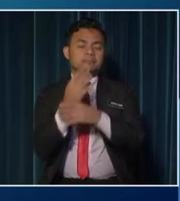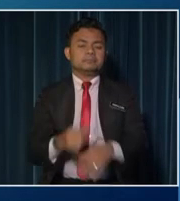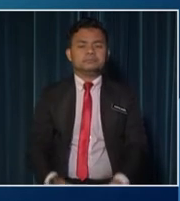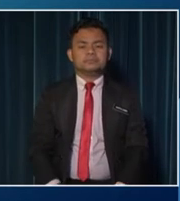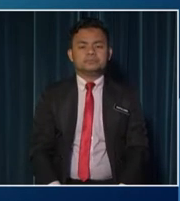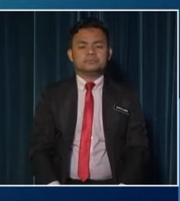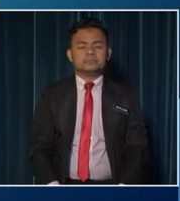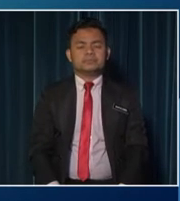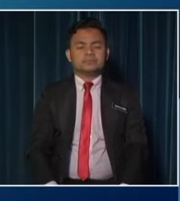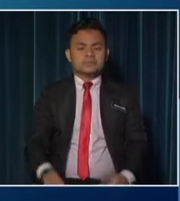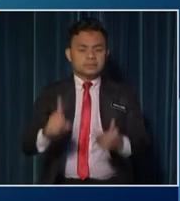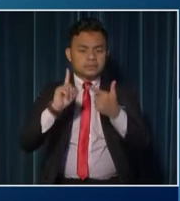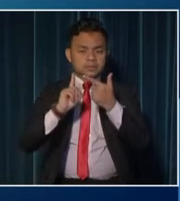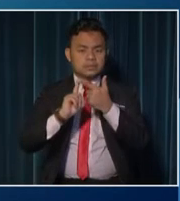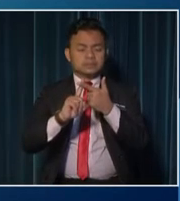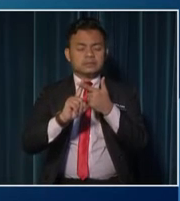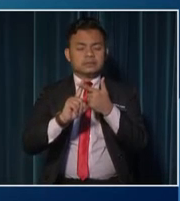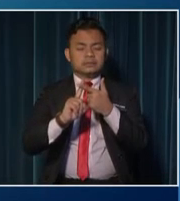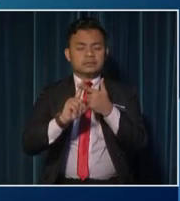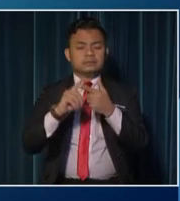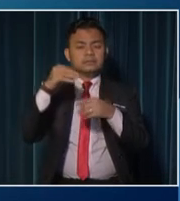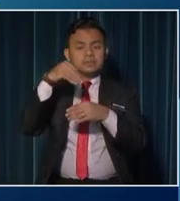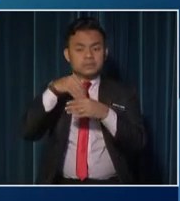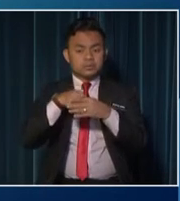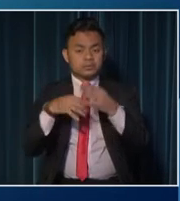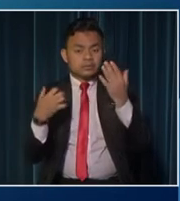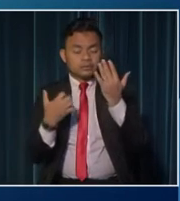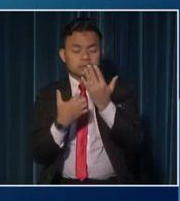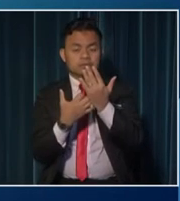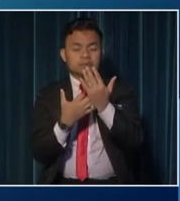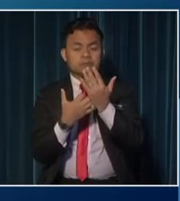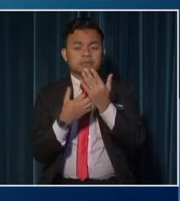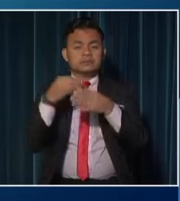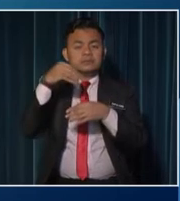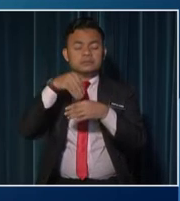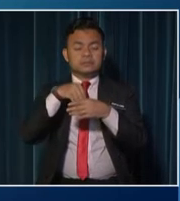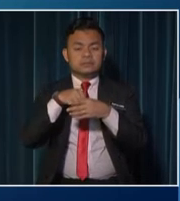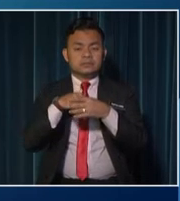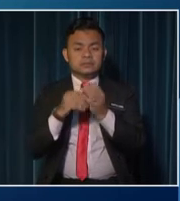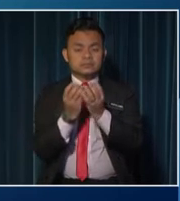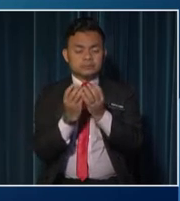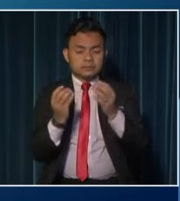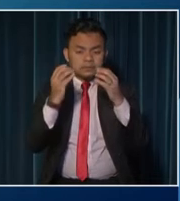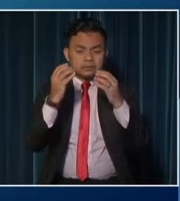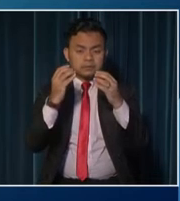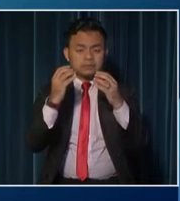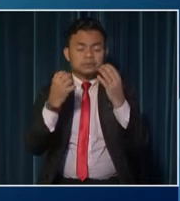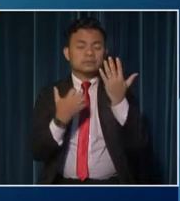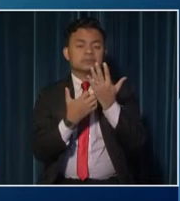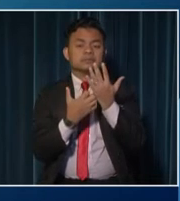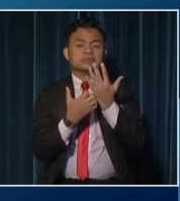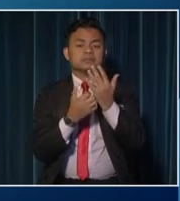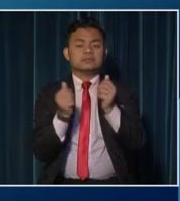Second, install the dry cell onto the dry cell holder properly and